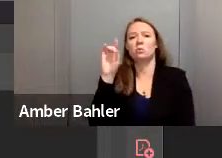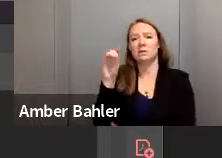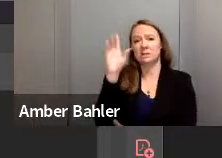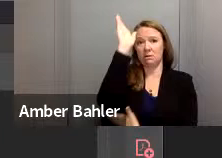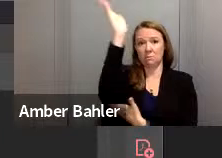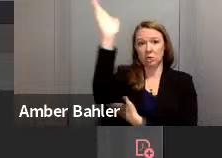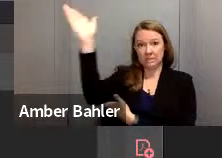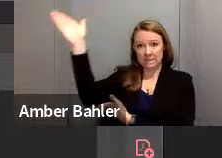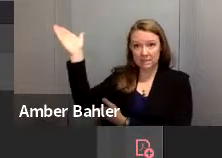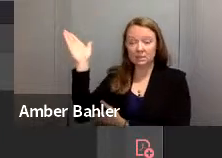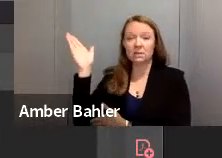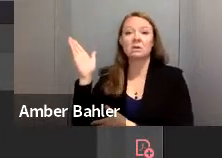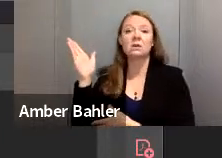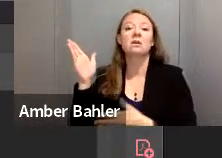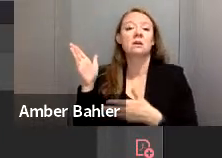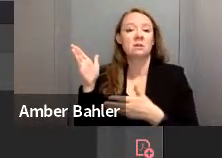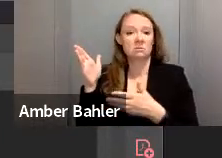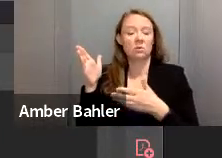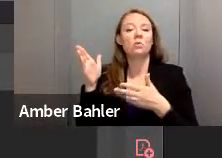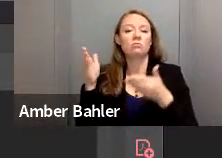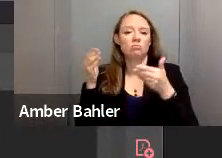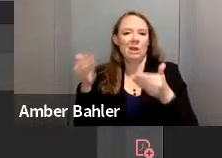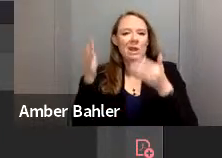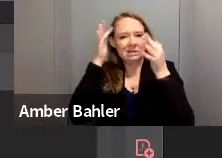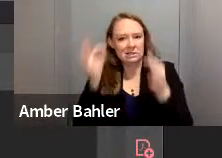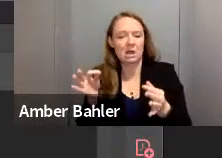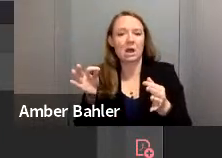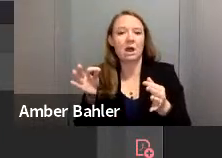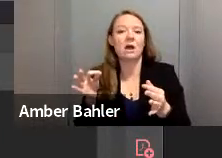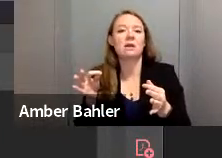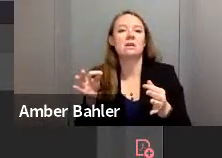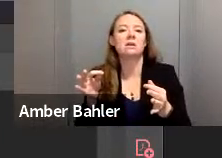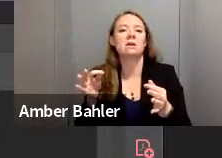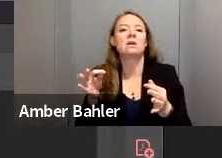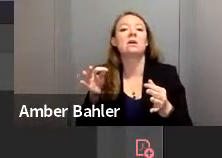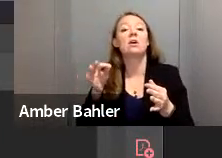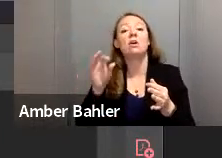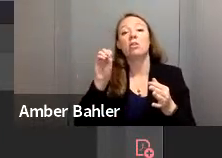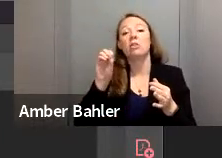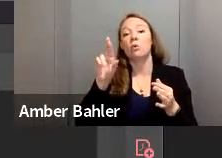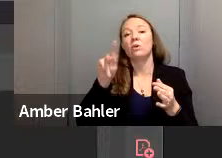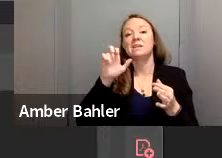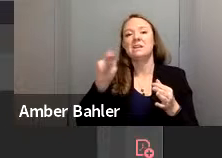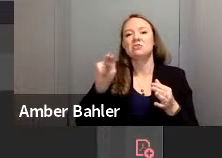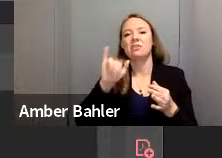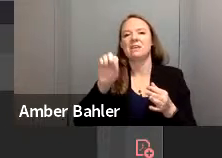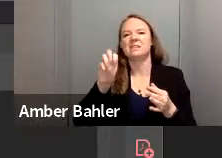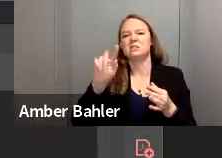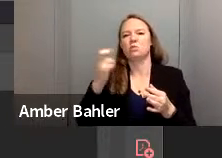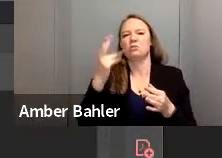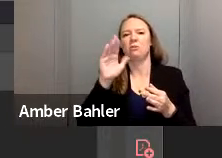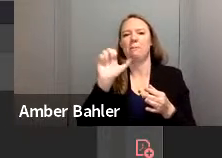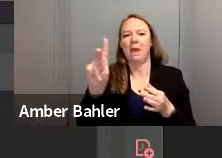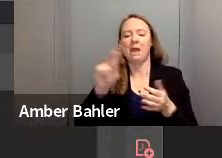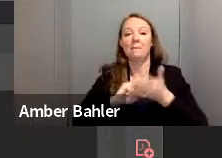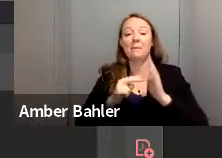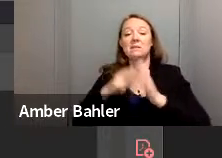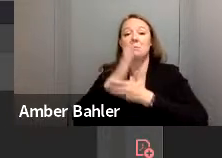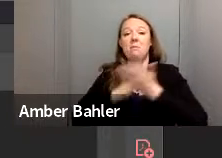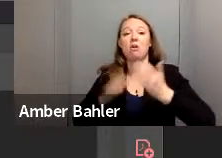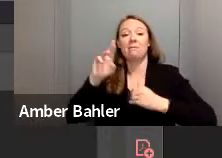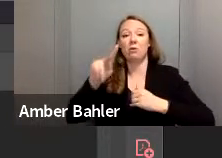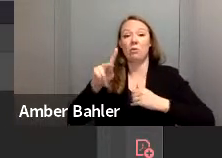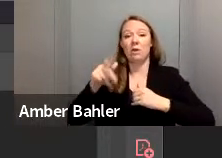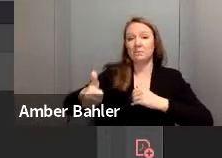determined that the orientation, as we call the switchback platform, meaning portion of the ramp is on the